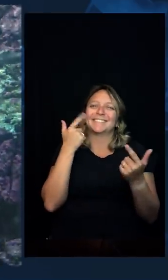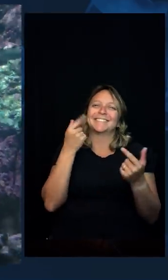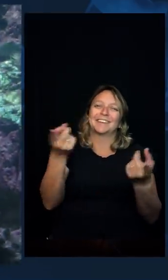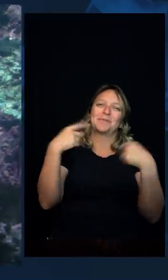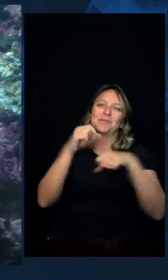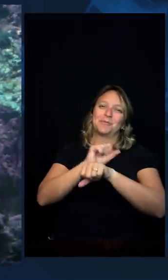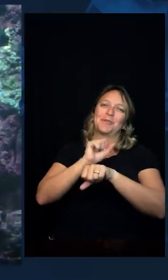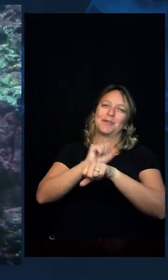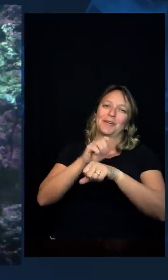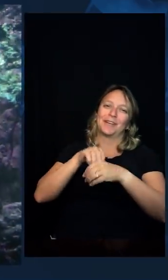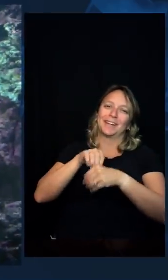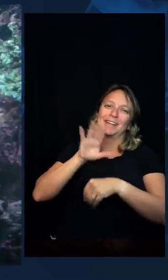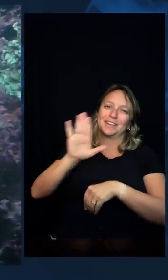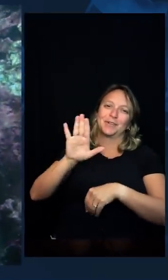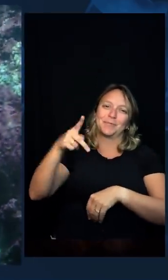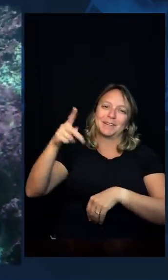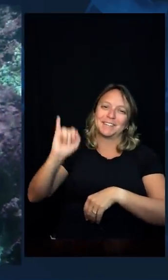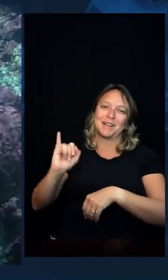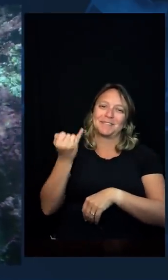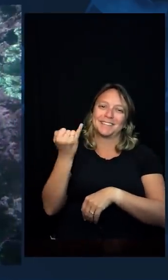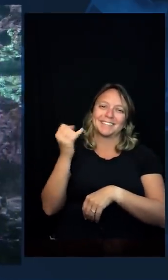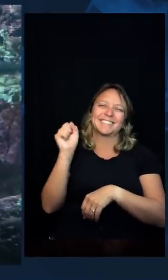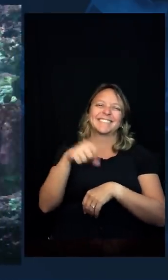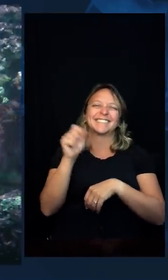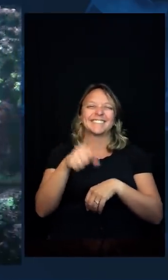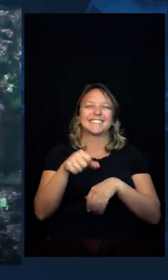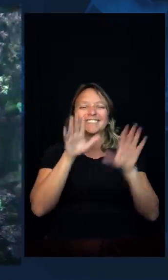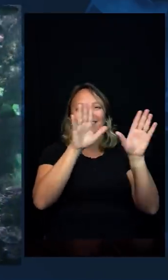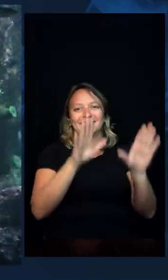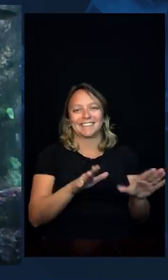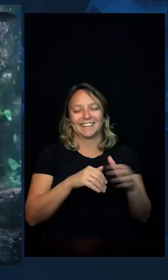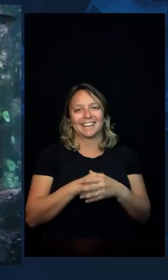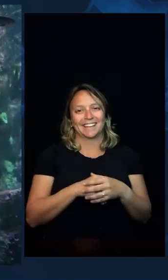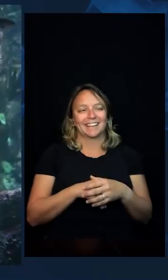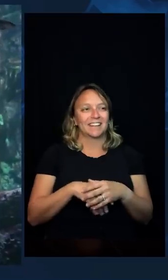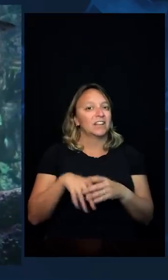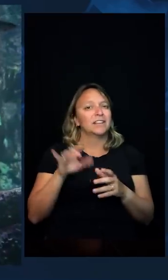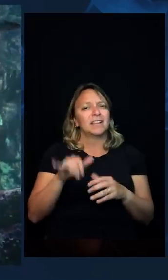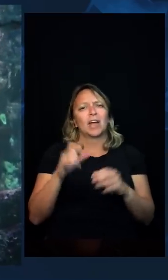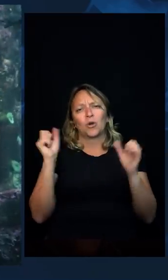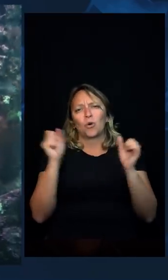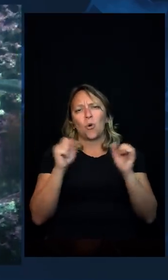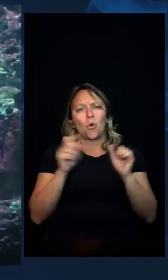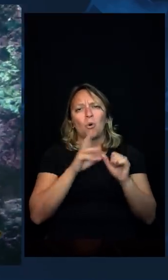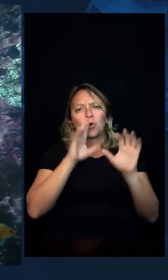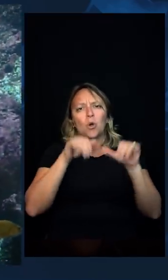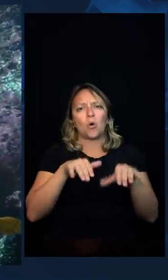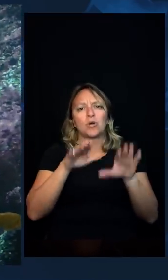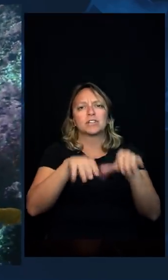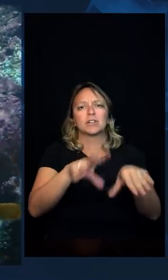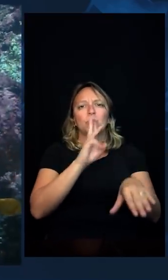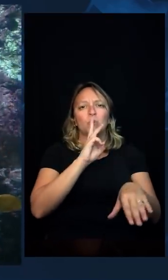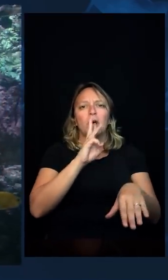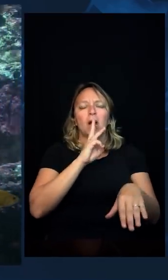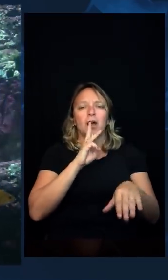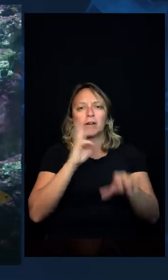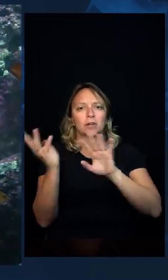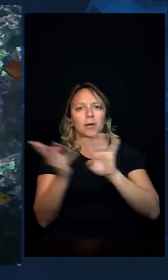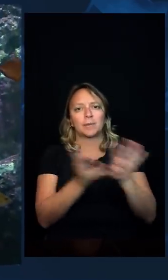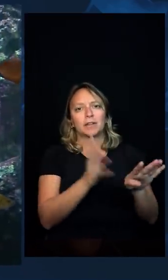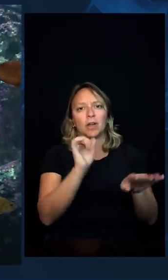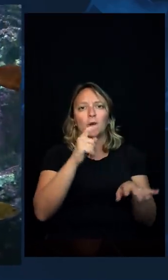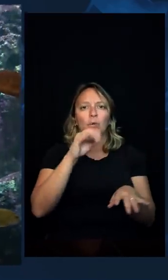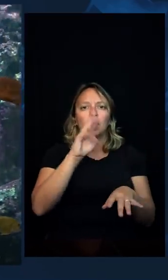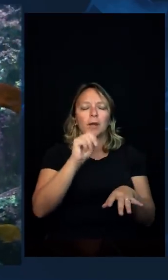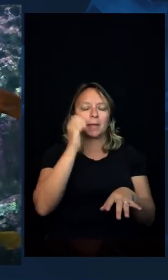It's wonderful. Well, with that cold ocean water coming into the aquarium all day long, provides a